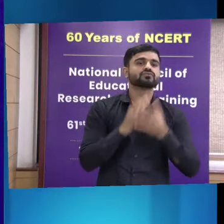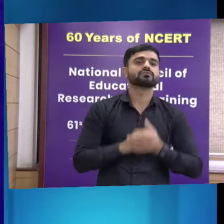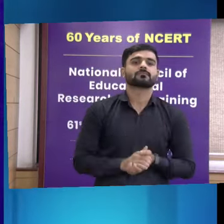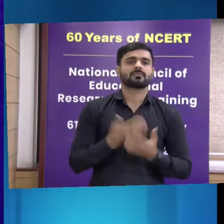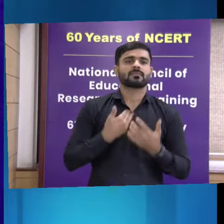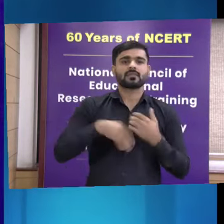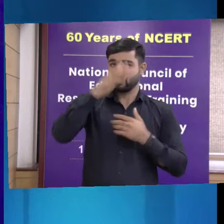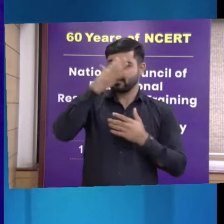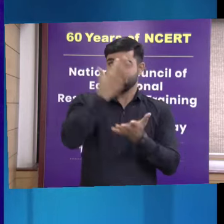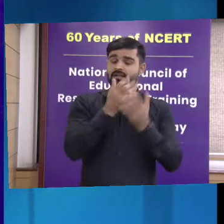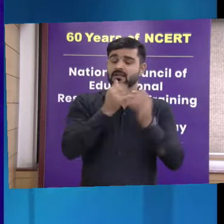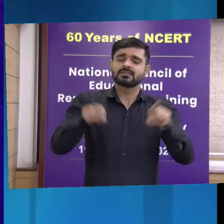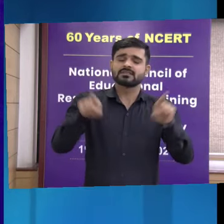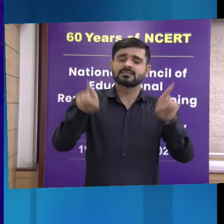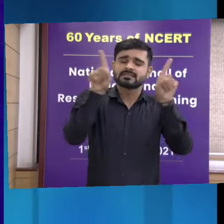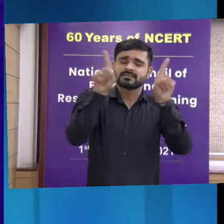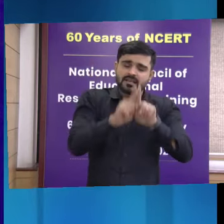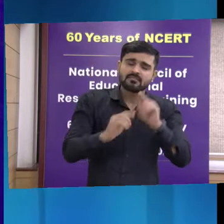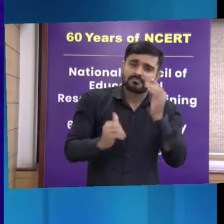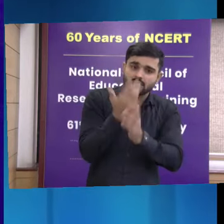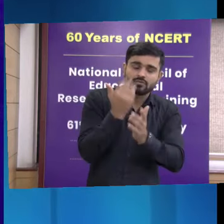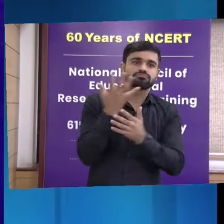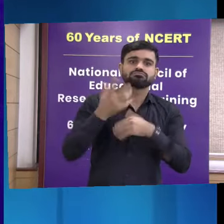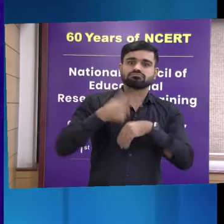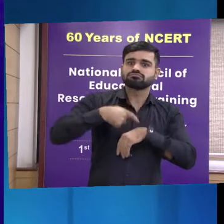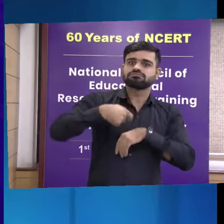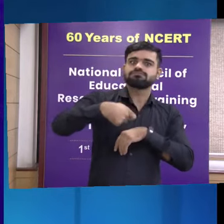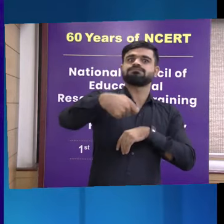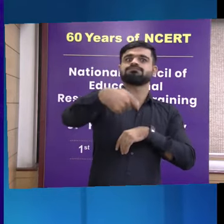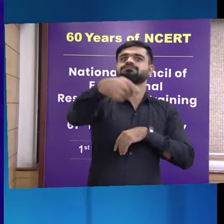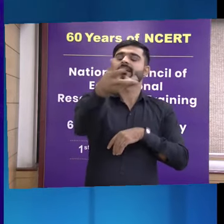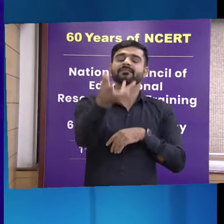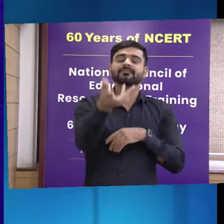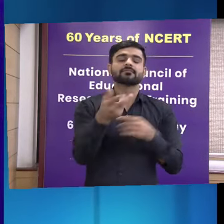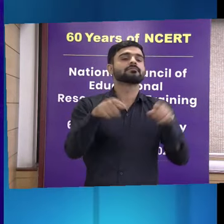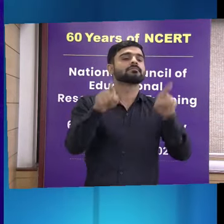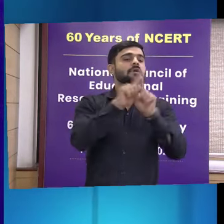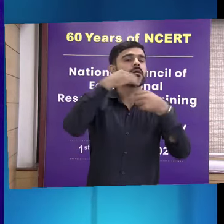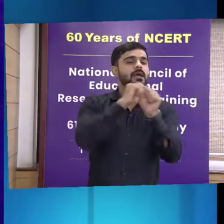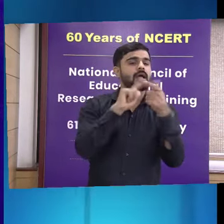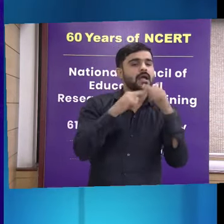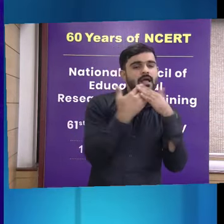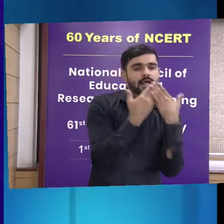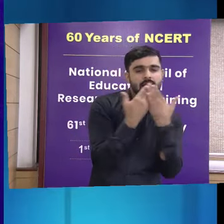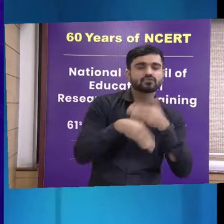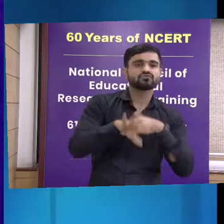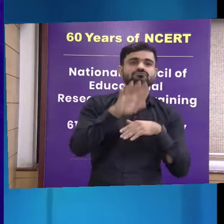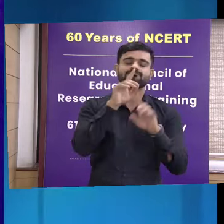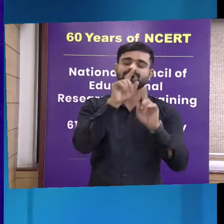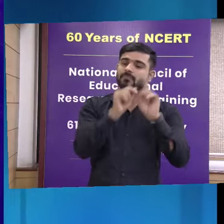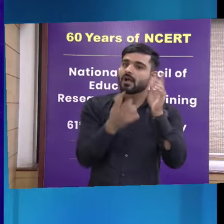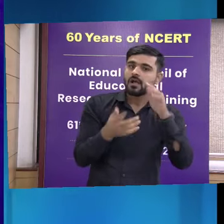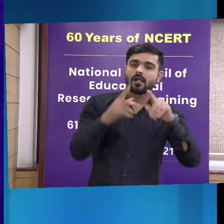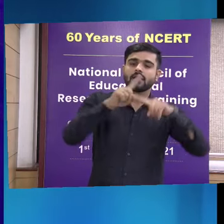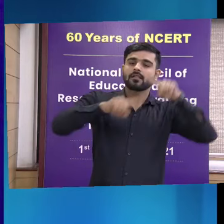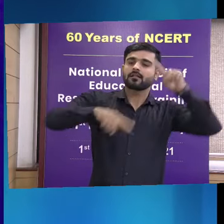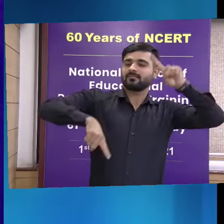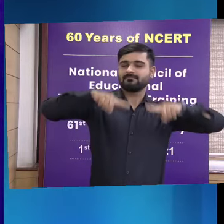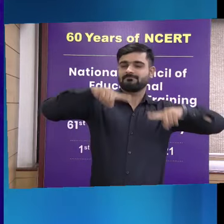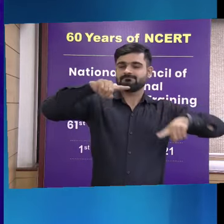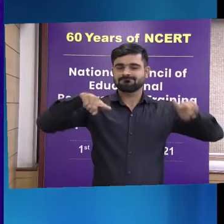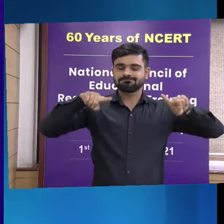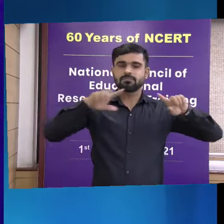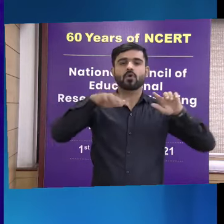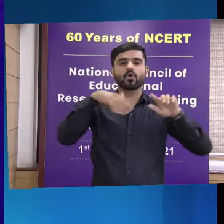do believe that such initiatives will go a long way in making the education feel very diverse and